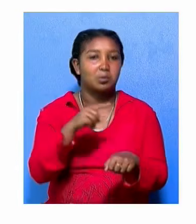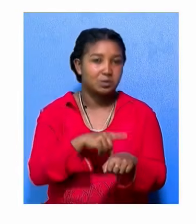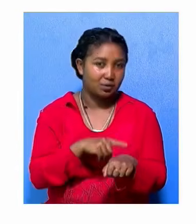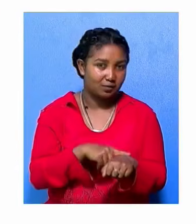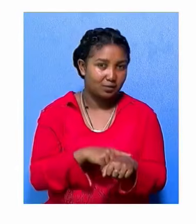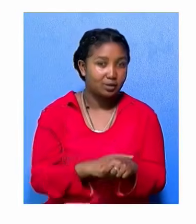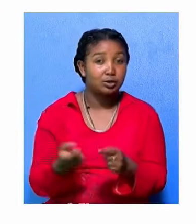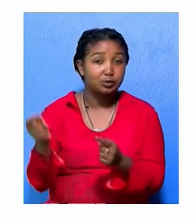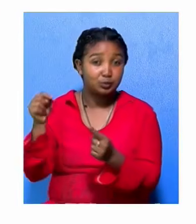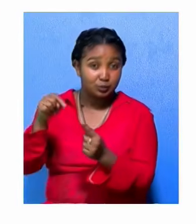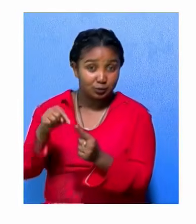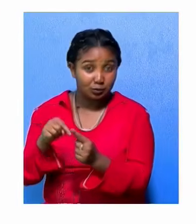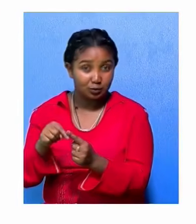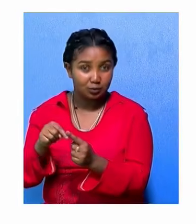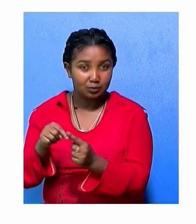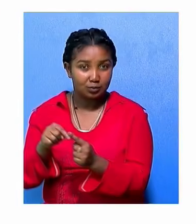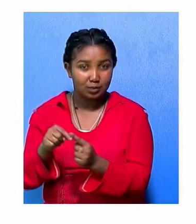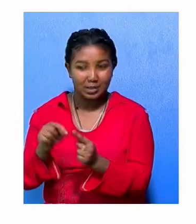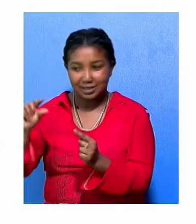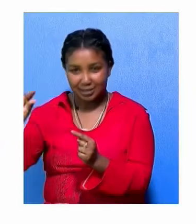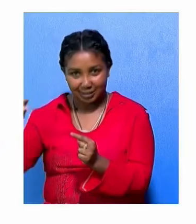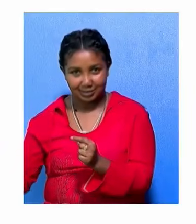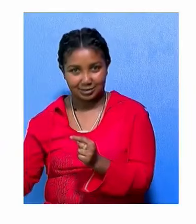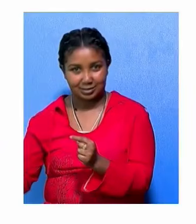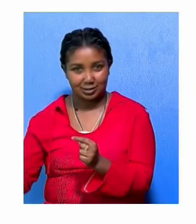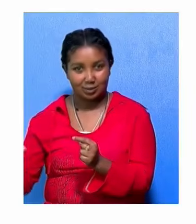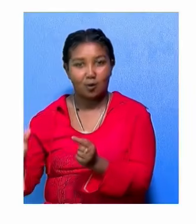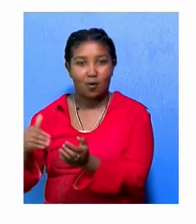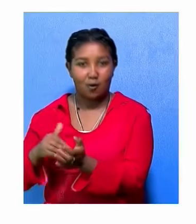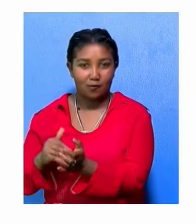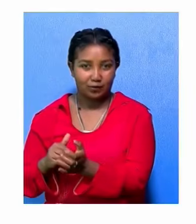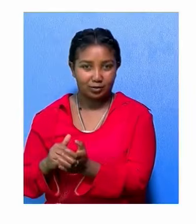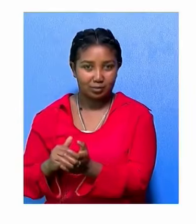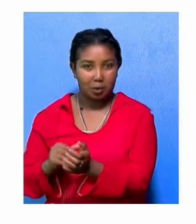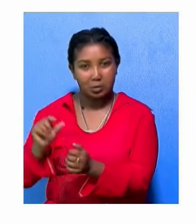to the least often.